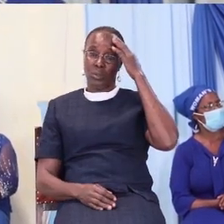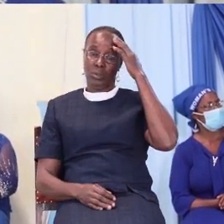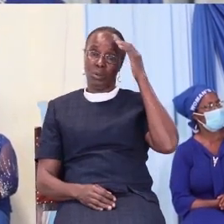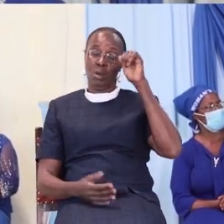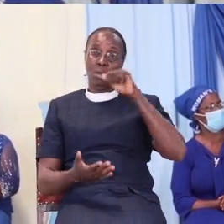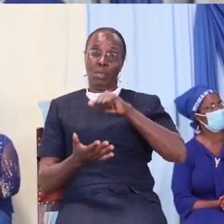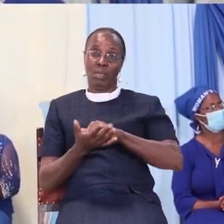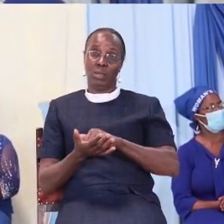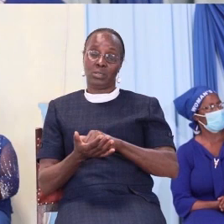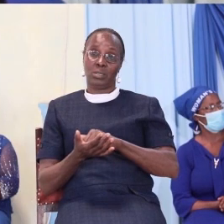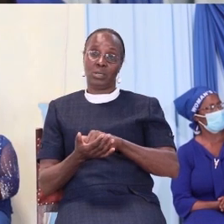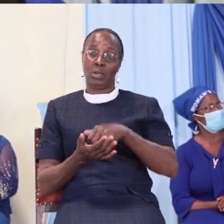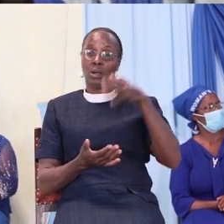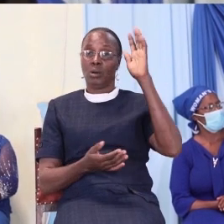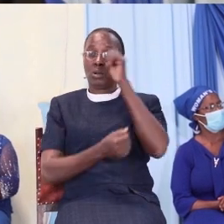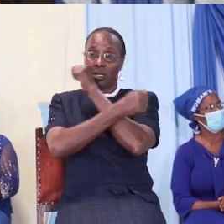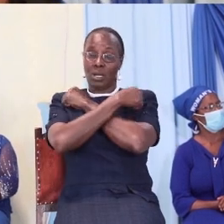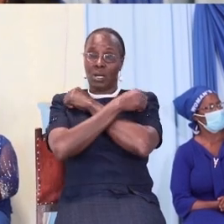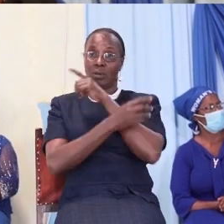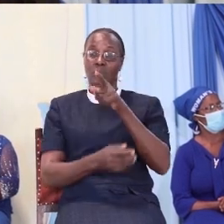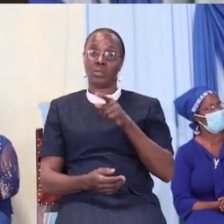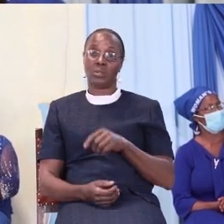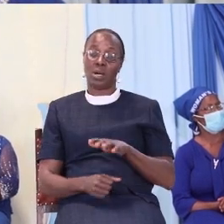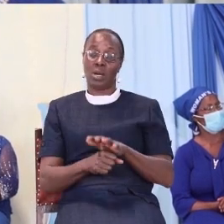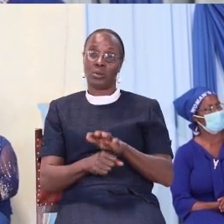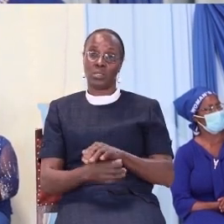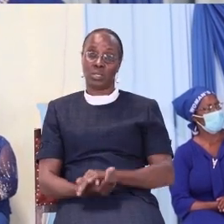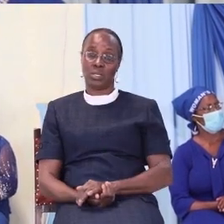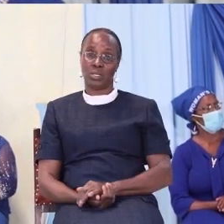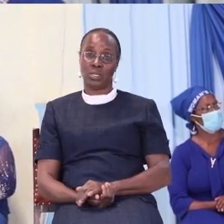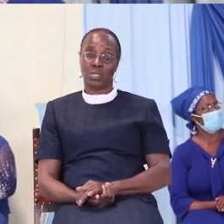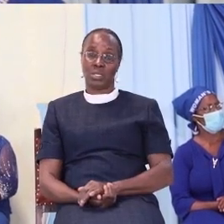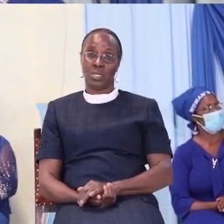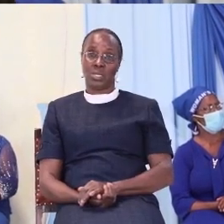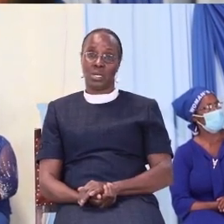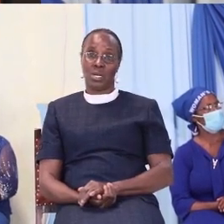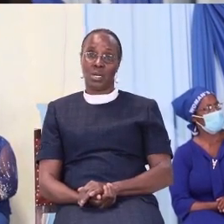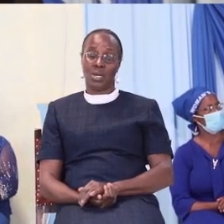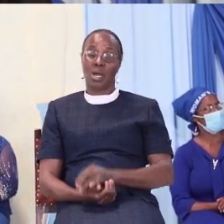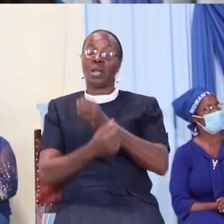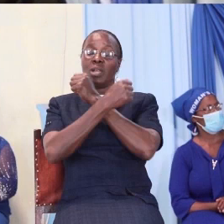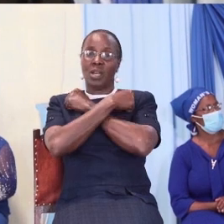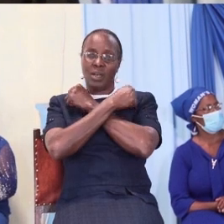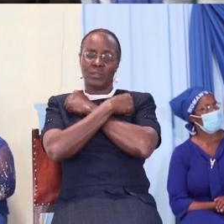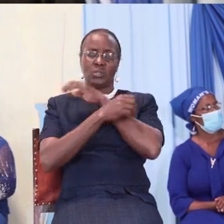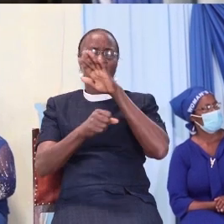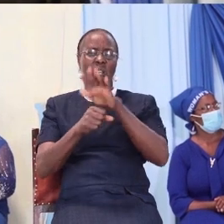goes beyond time, goes beyond place, and goes beyond any circumstance.